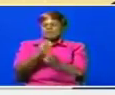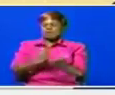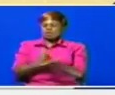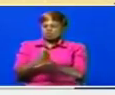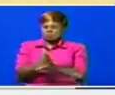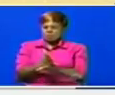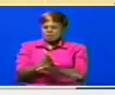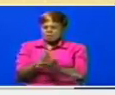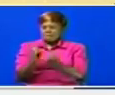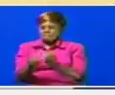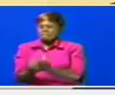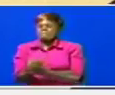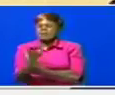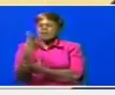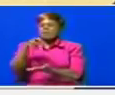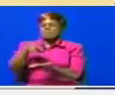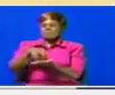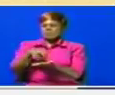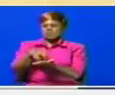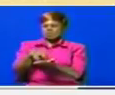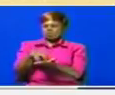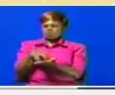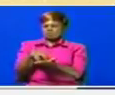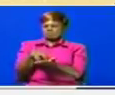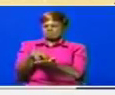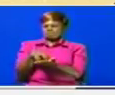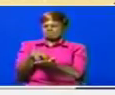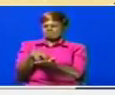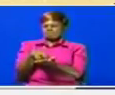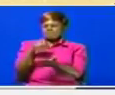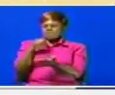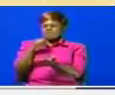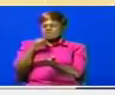that we create space for any new